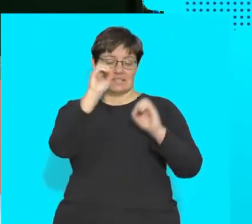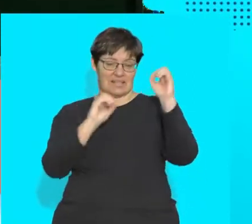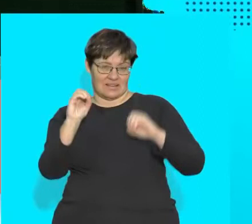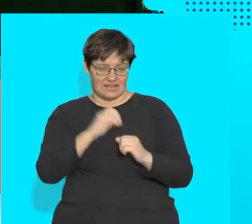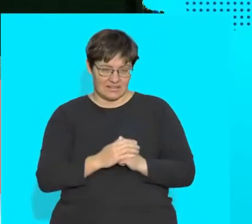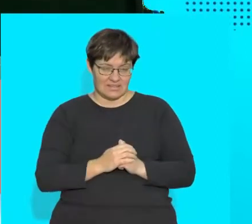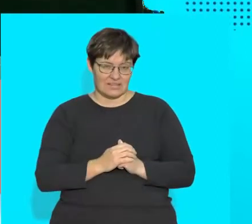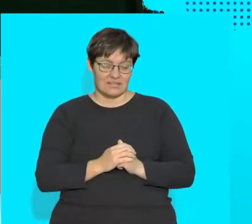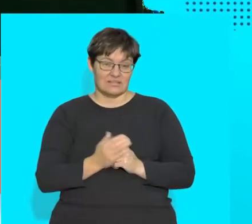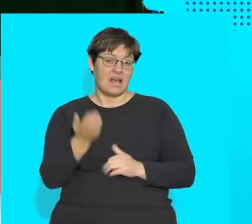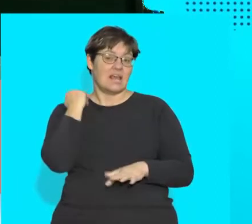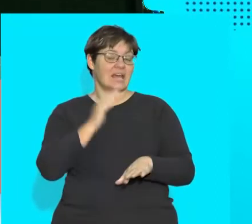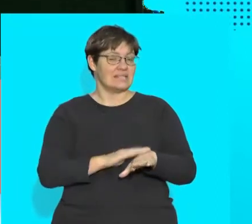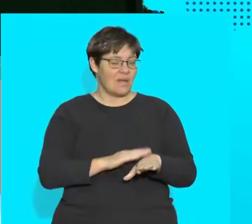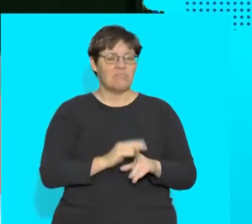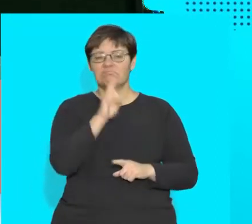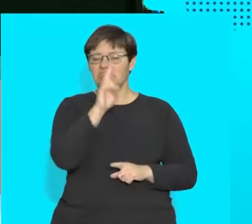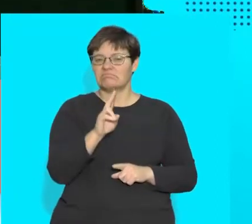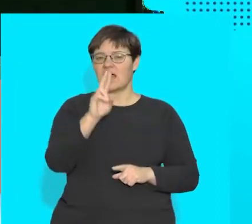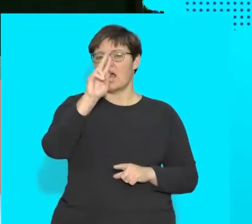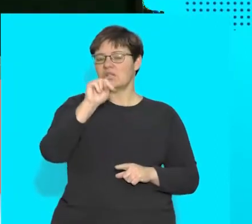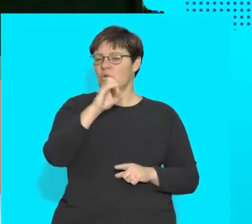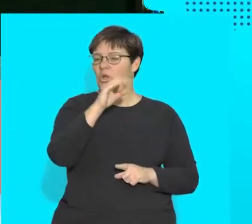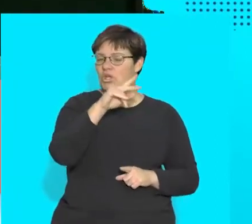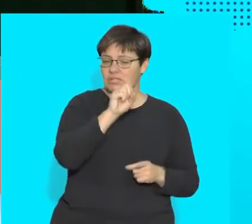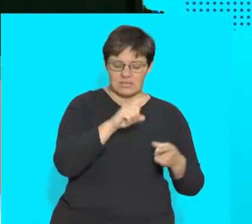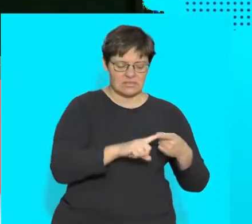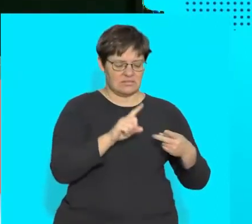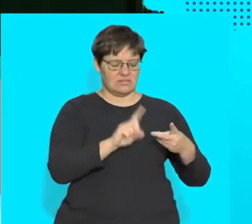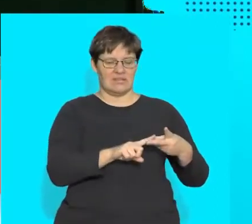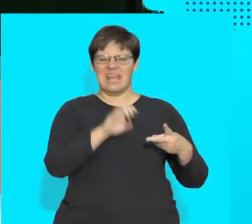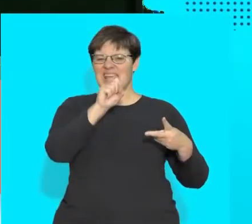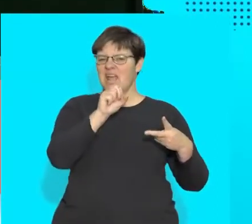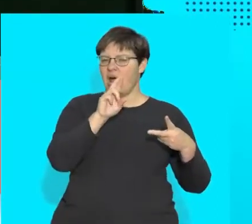cells. And we looked at last time, as I said, the nucleus. We looked at the endoplasmic